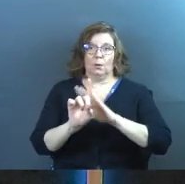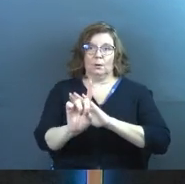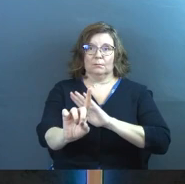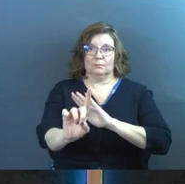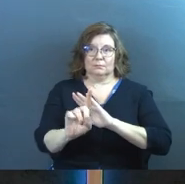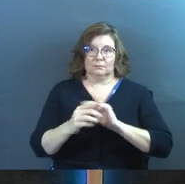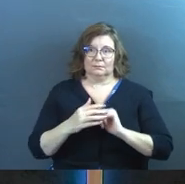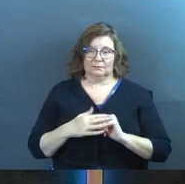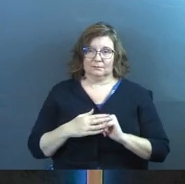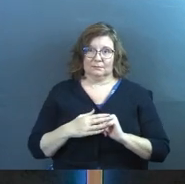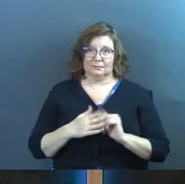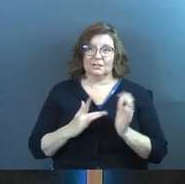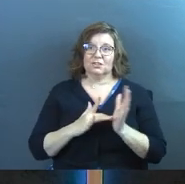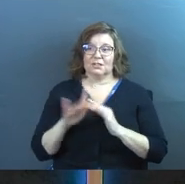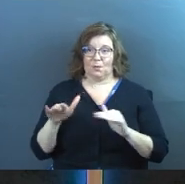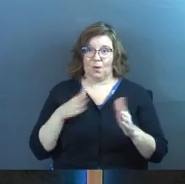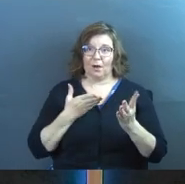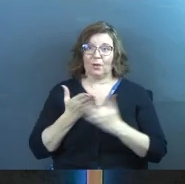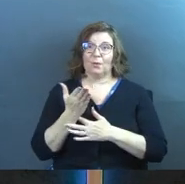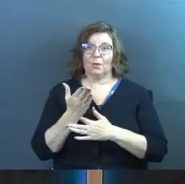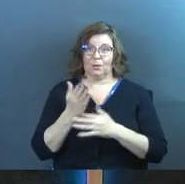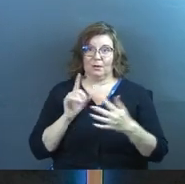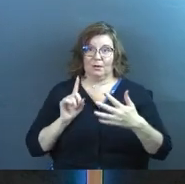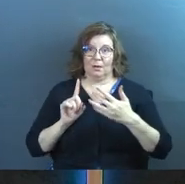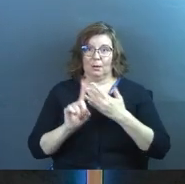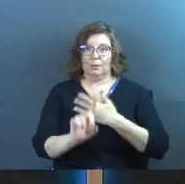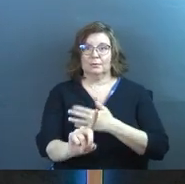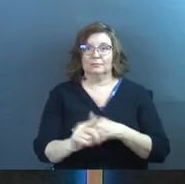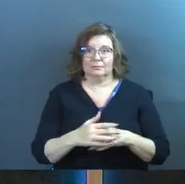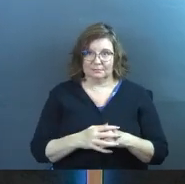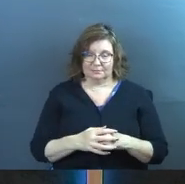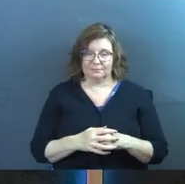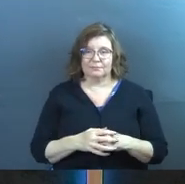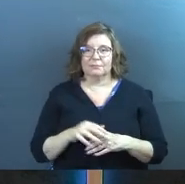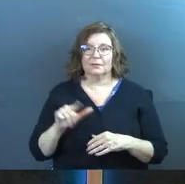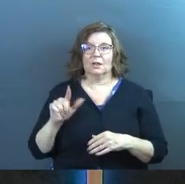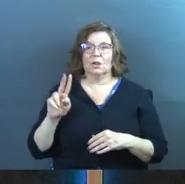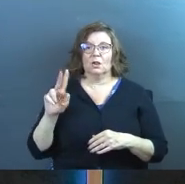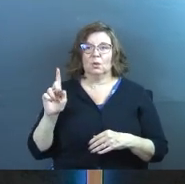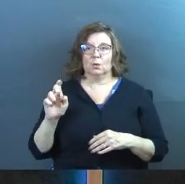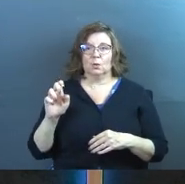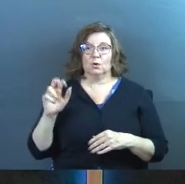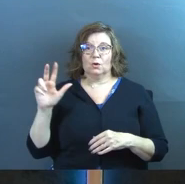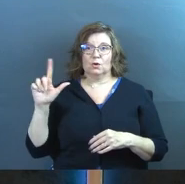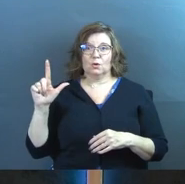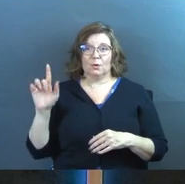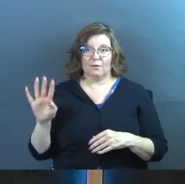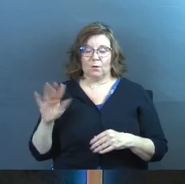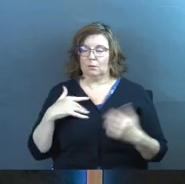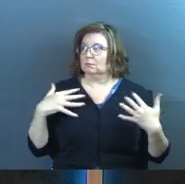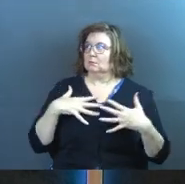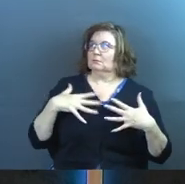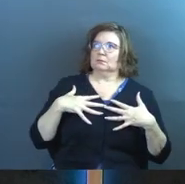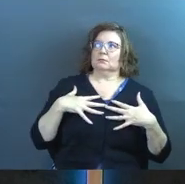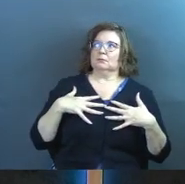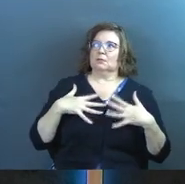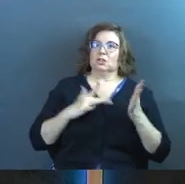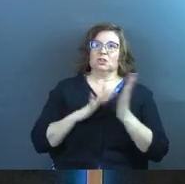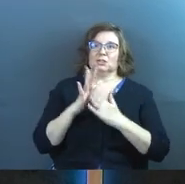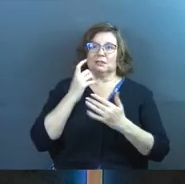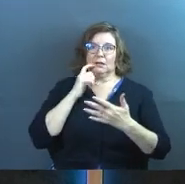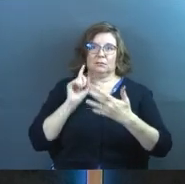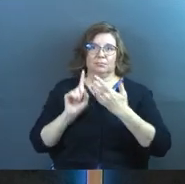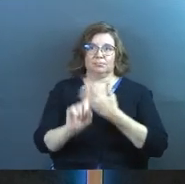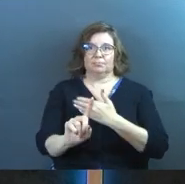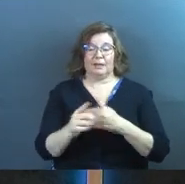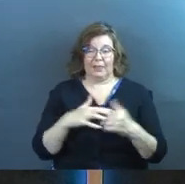Say, Jesus walked through walls. Walk through walls. Excellent. Let's keep reading. Luke 24. They were startled because Jesus just walked through a